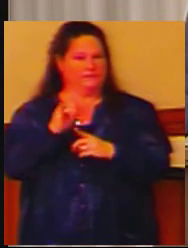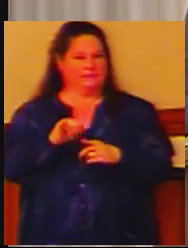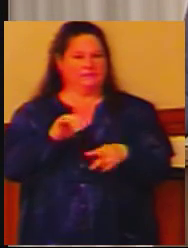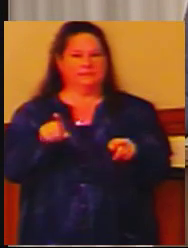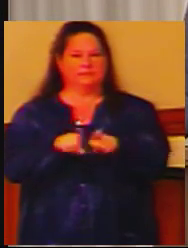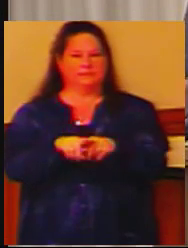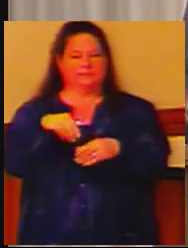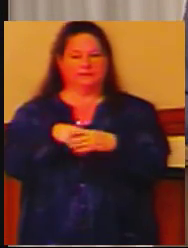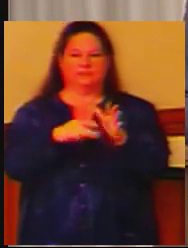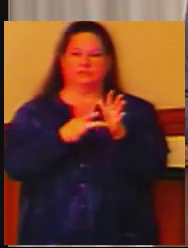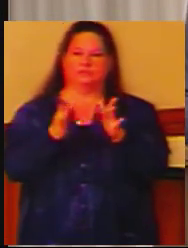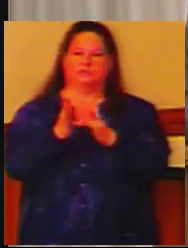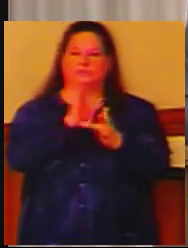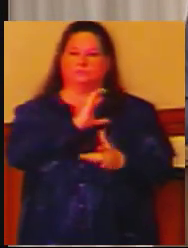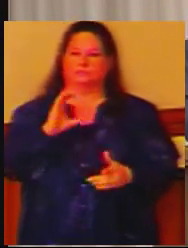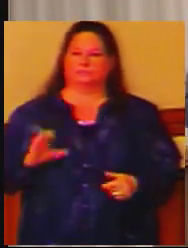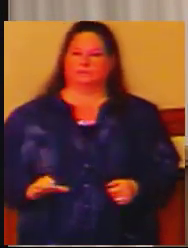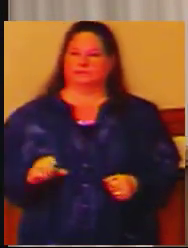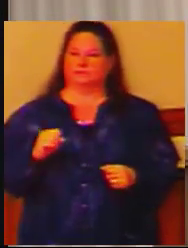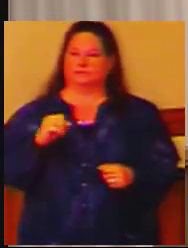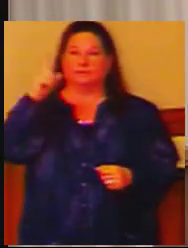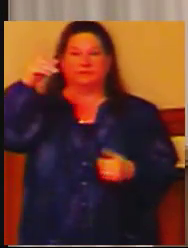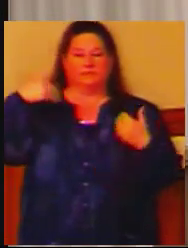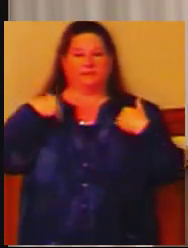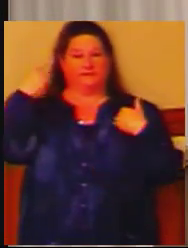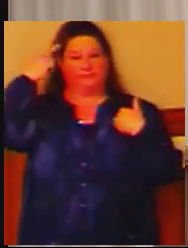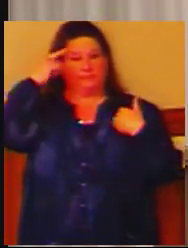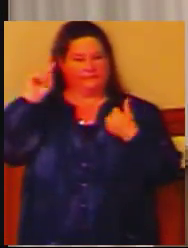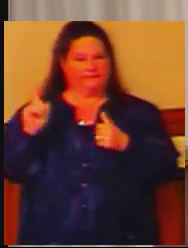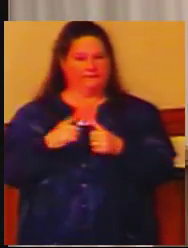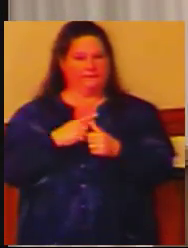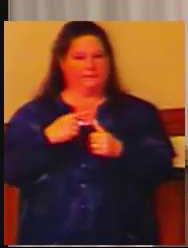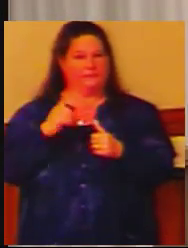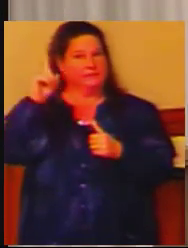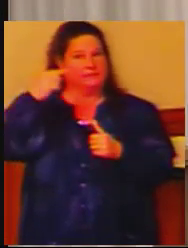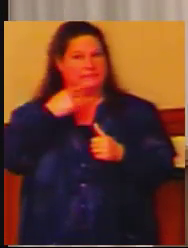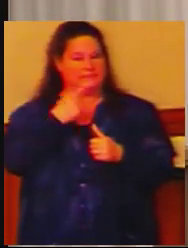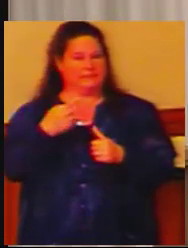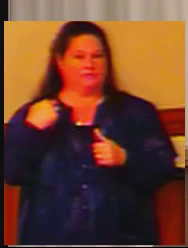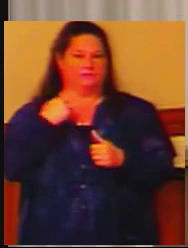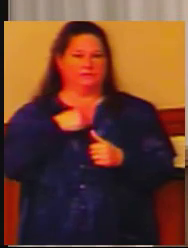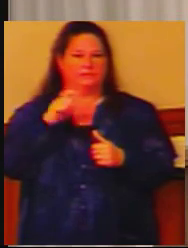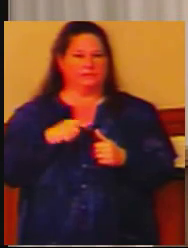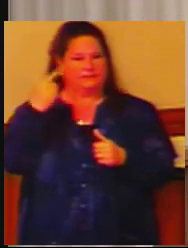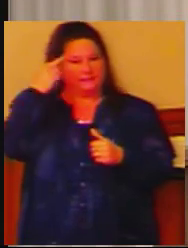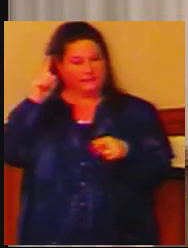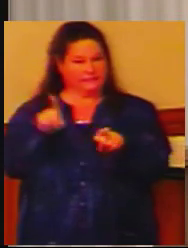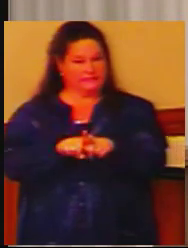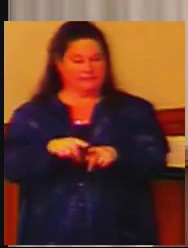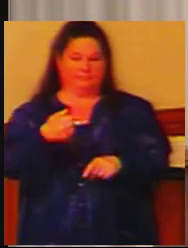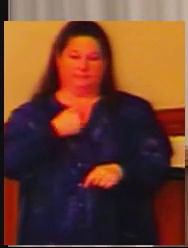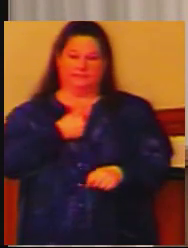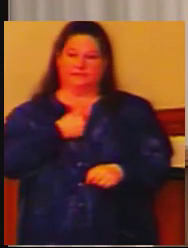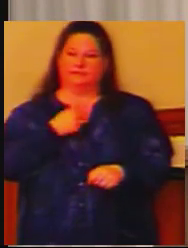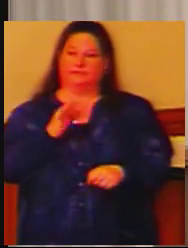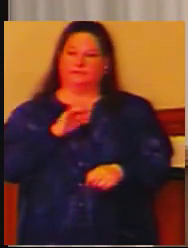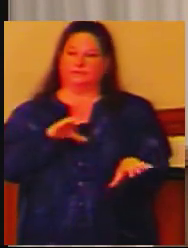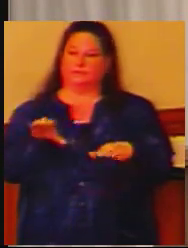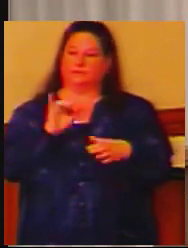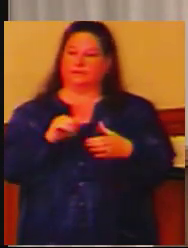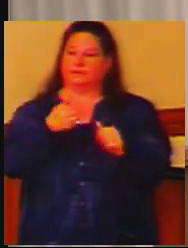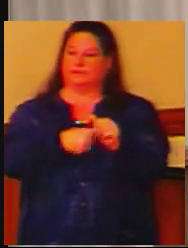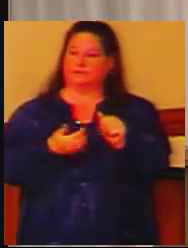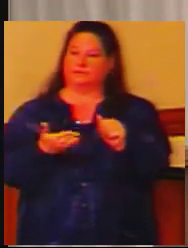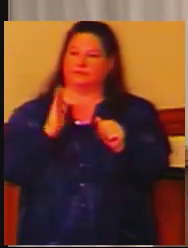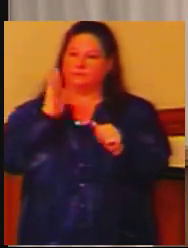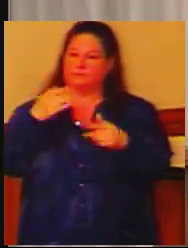is in Jesus Christ. So he had the mind first, and he just tells us that you need to think like I do. If you do that, everything will